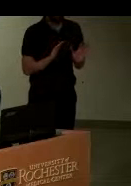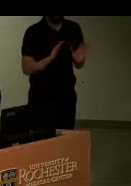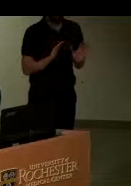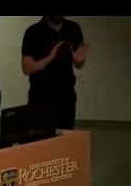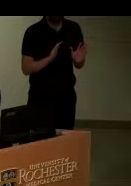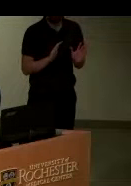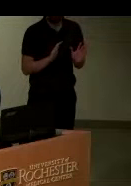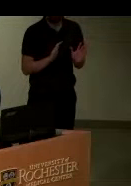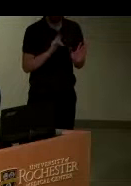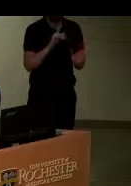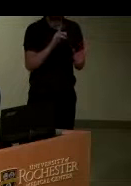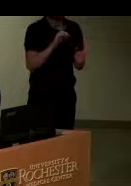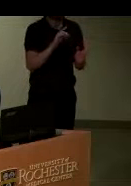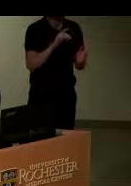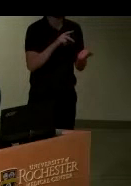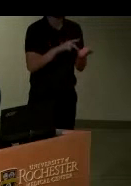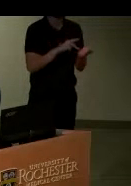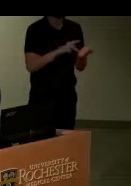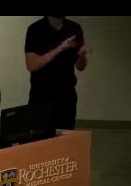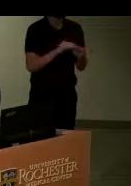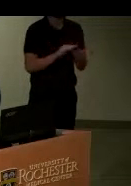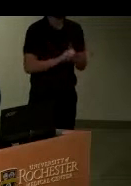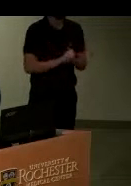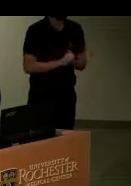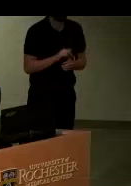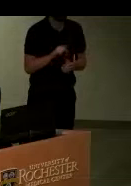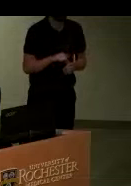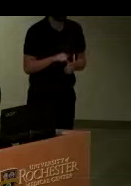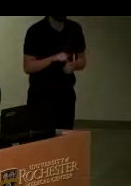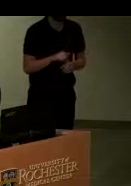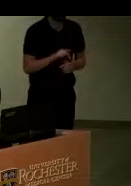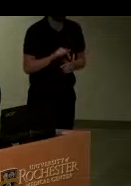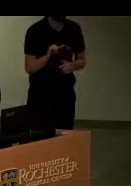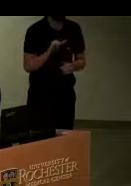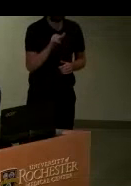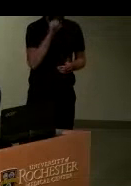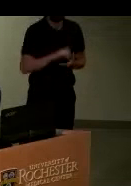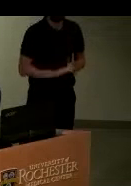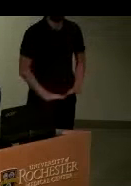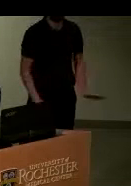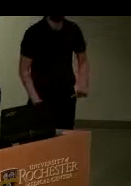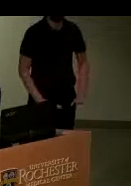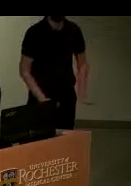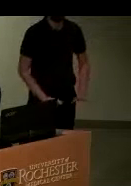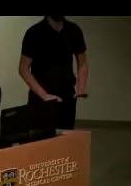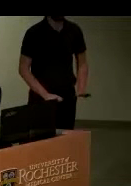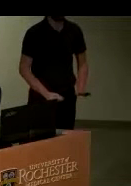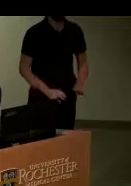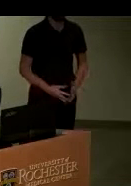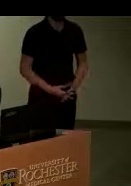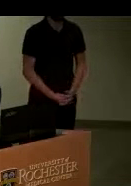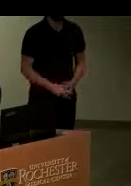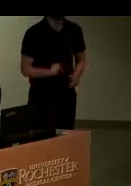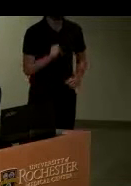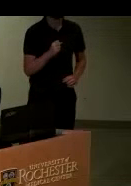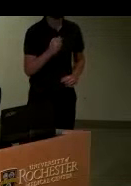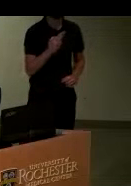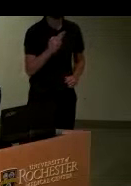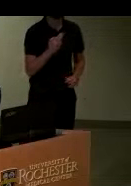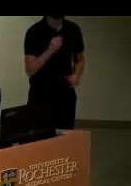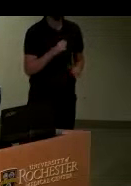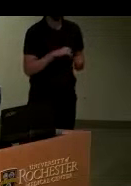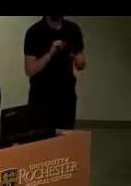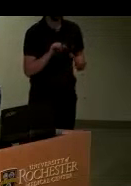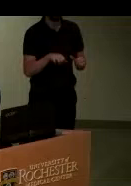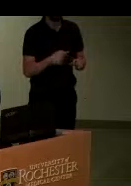the psychiatrist said, this is like unbelievable. And she stayed there for